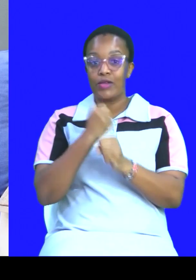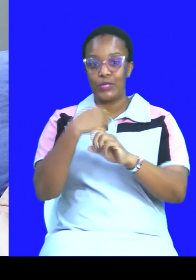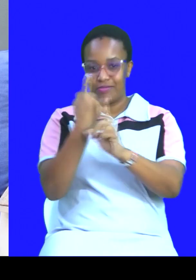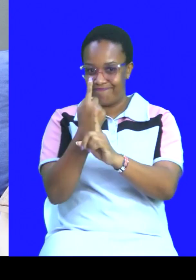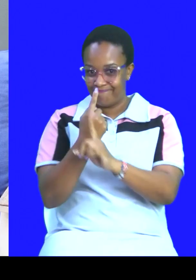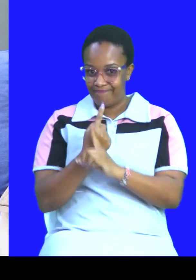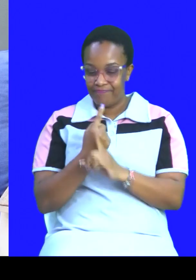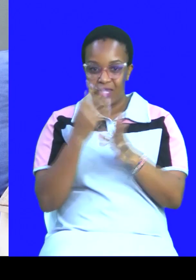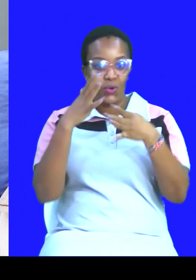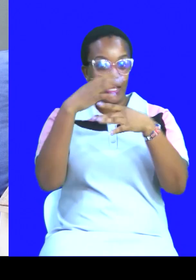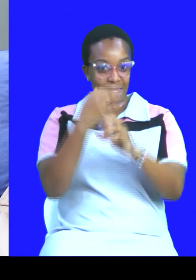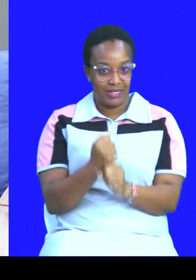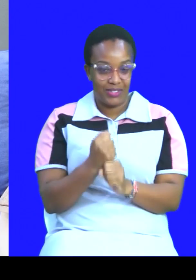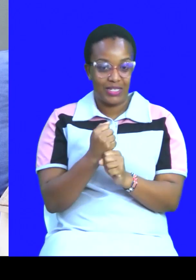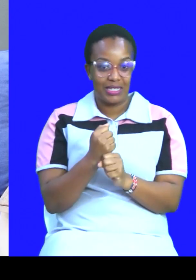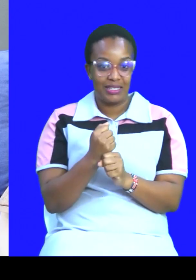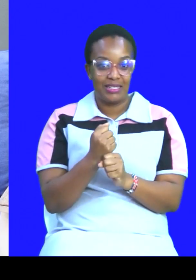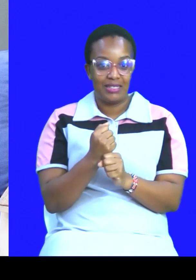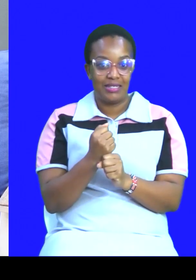them, and